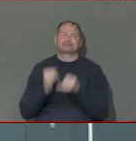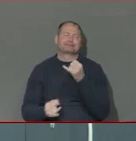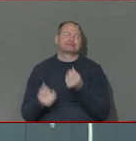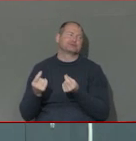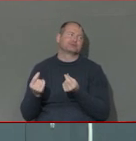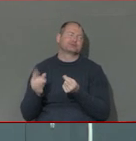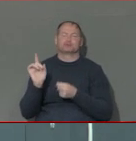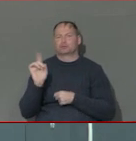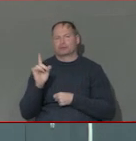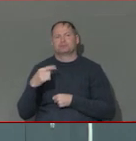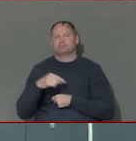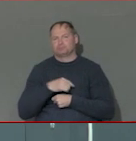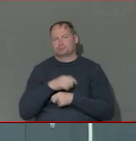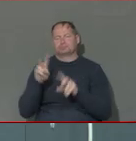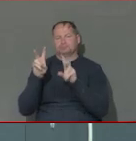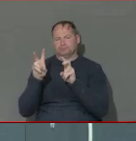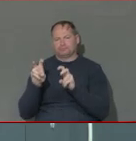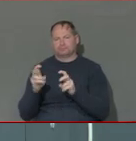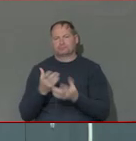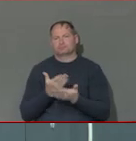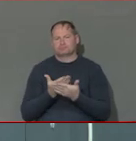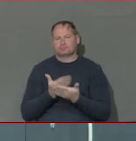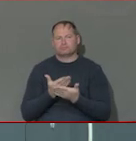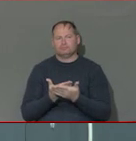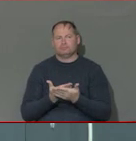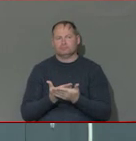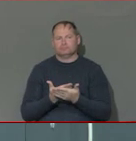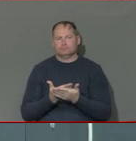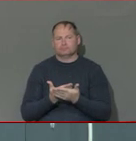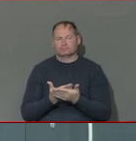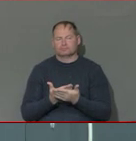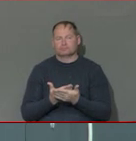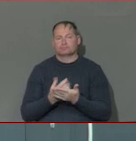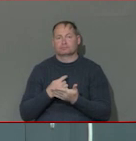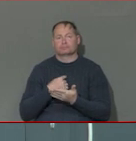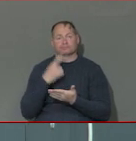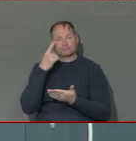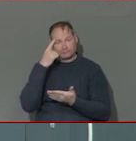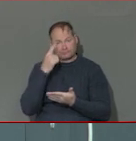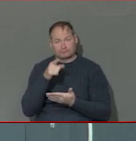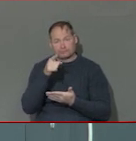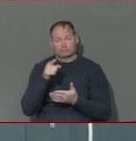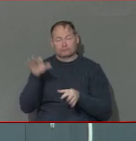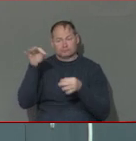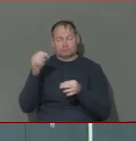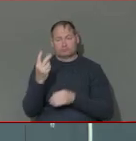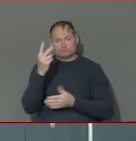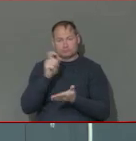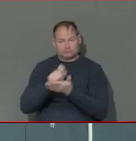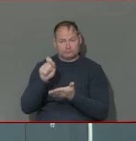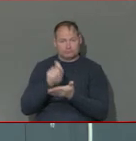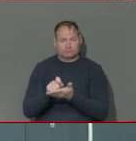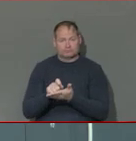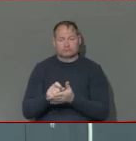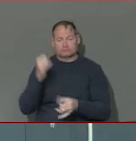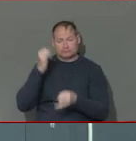learners making when they answer questions. So I believe when you write paper 2, you are not going to make